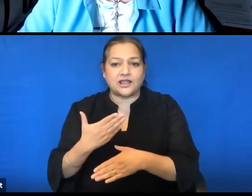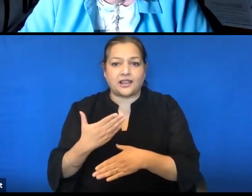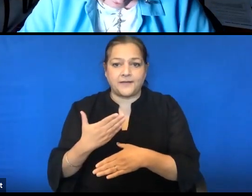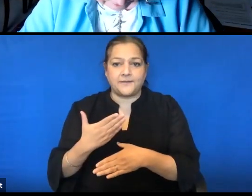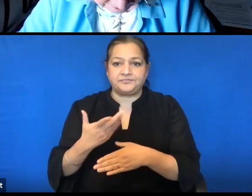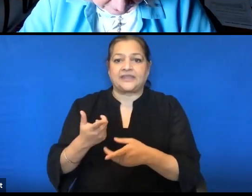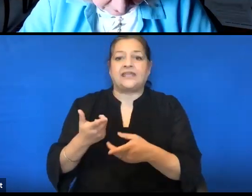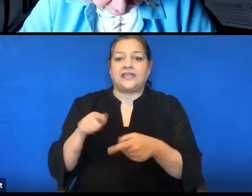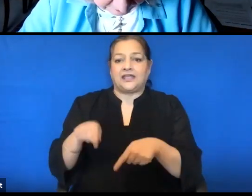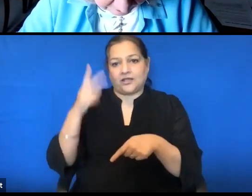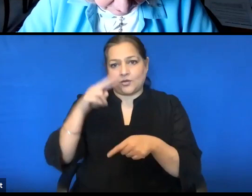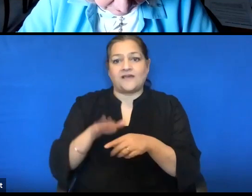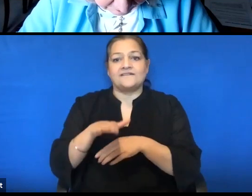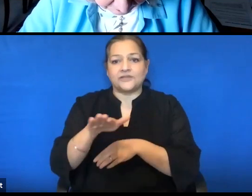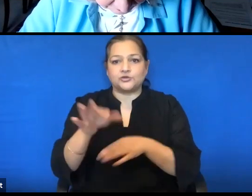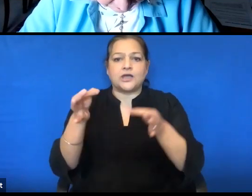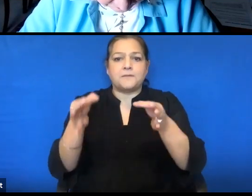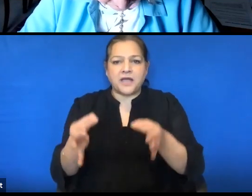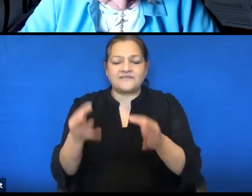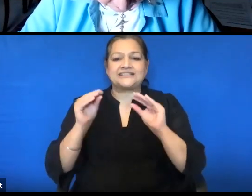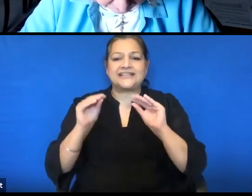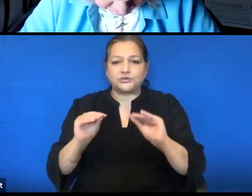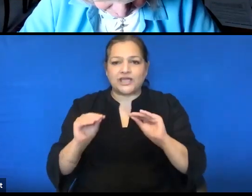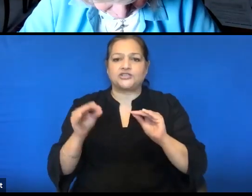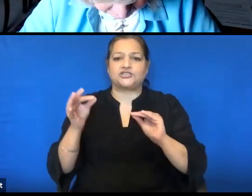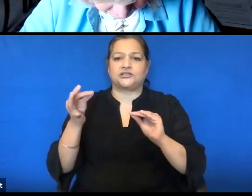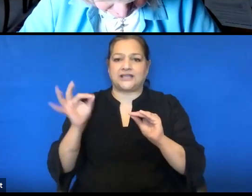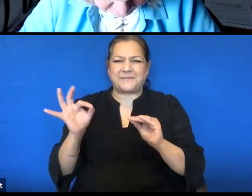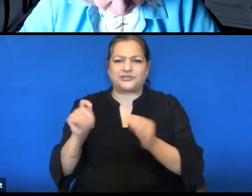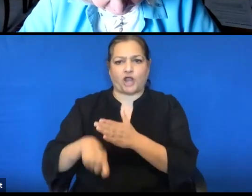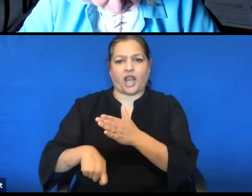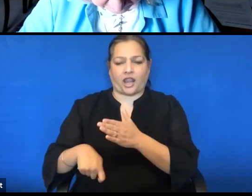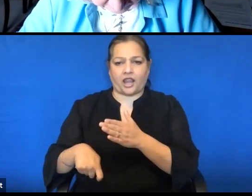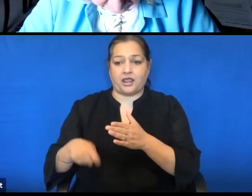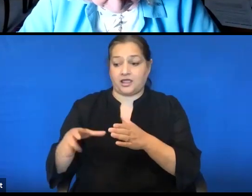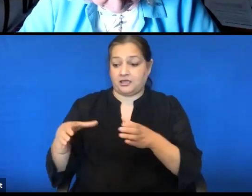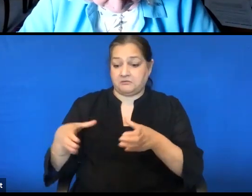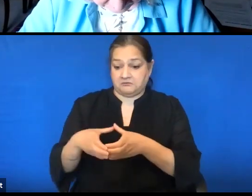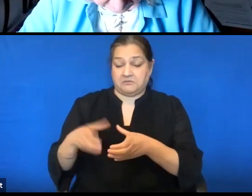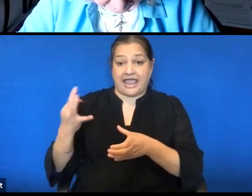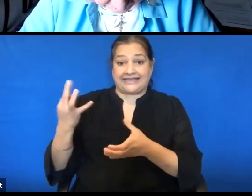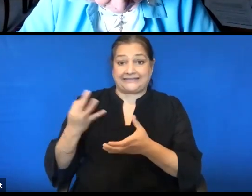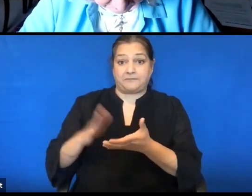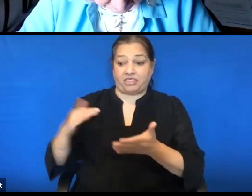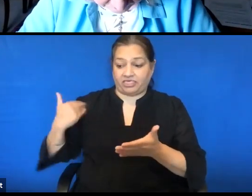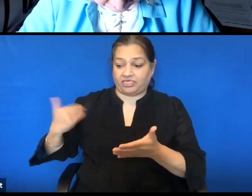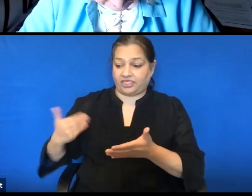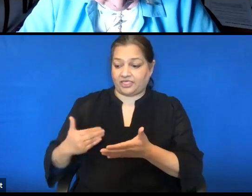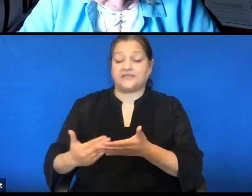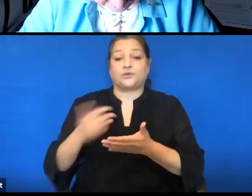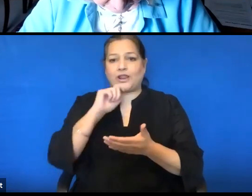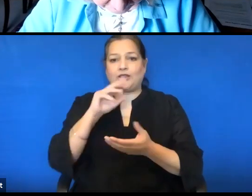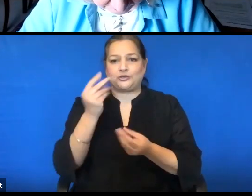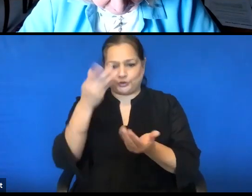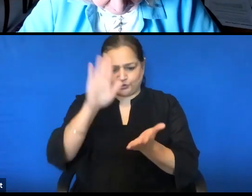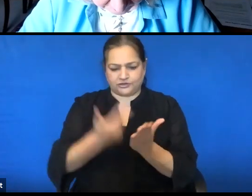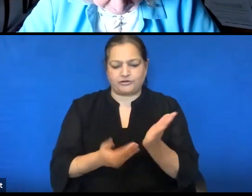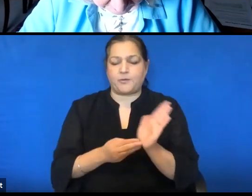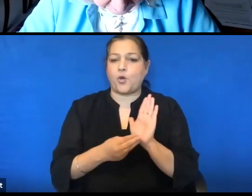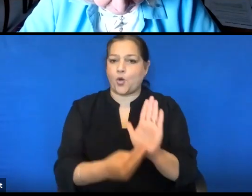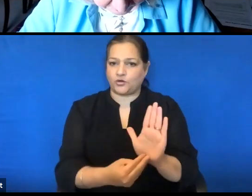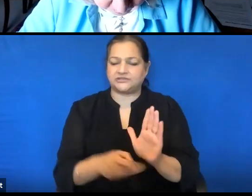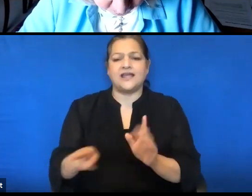Future Perfect Education Commission. It's been meeting for the last 18 months or so, and it's going to be reporting very soon. And the point of this is to